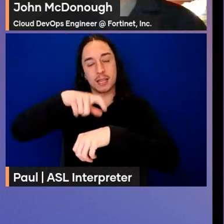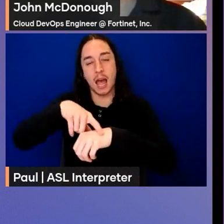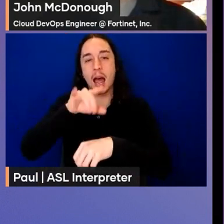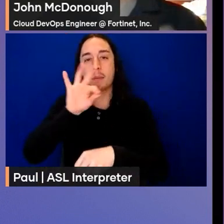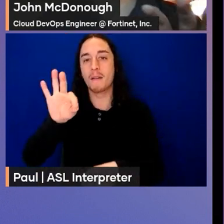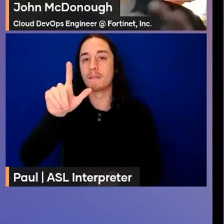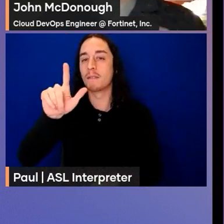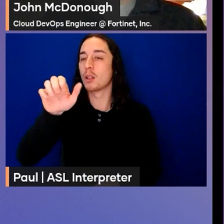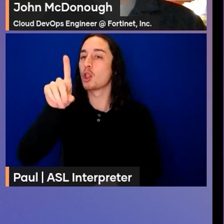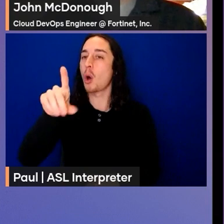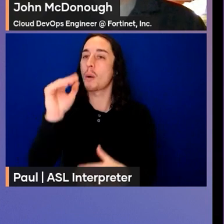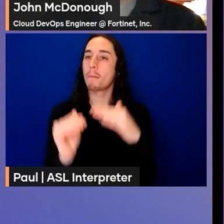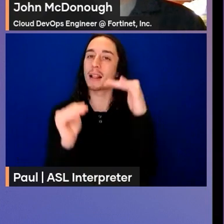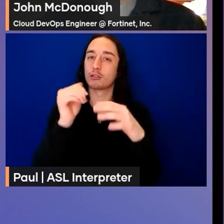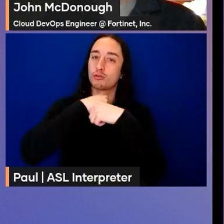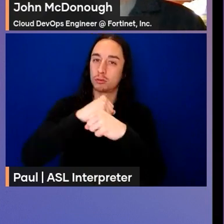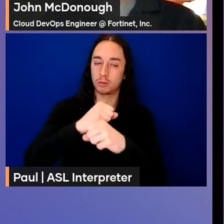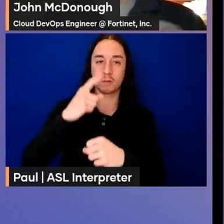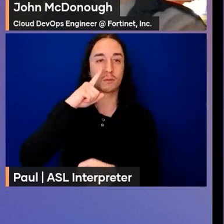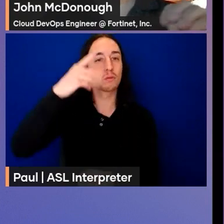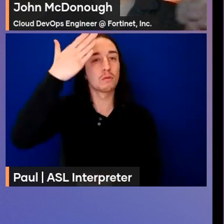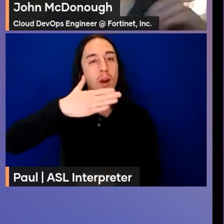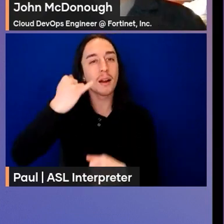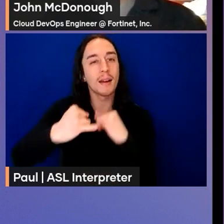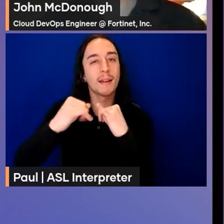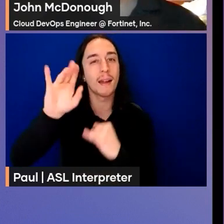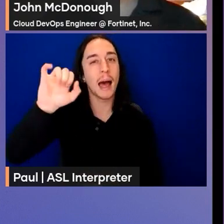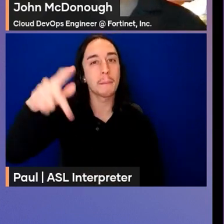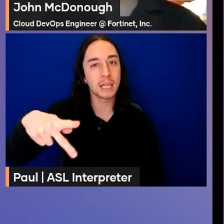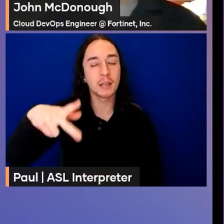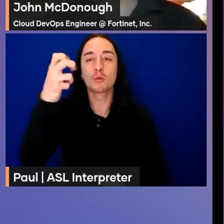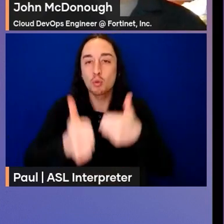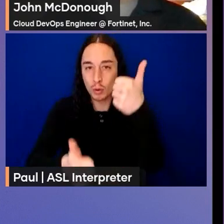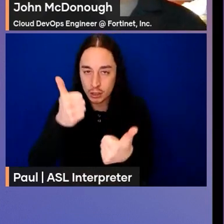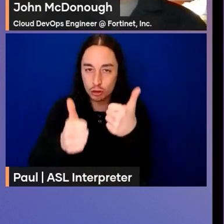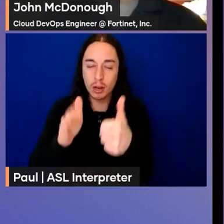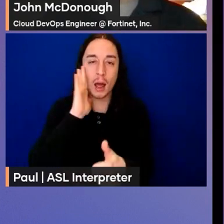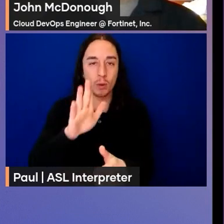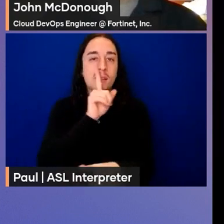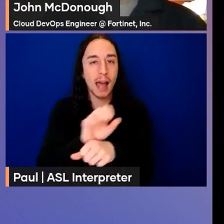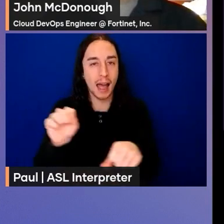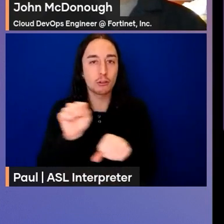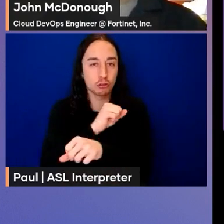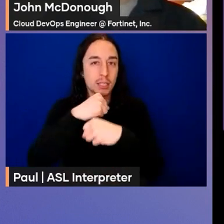creation of those front-end IPs, which one I'll be creating.